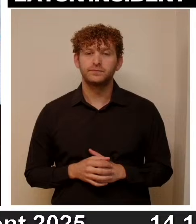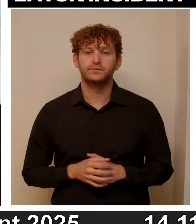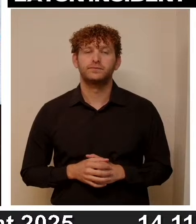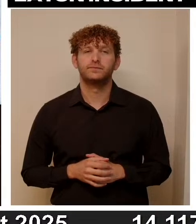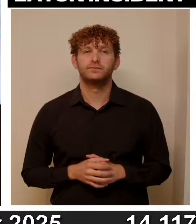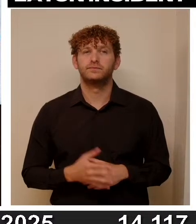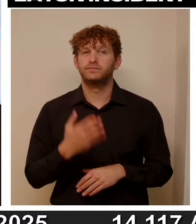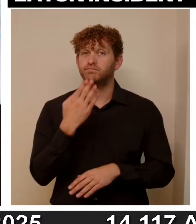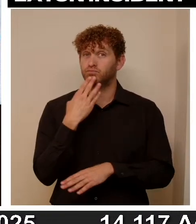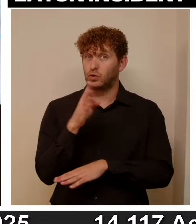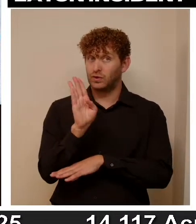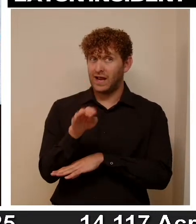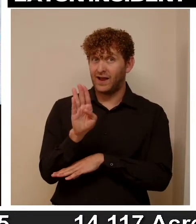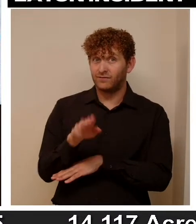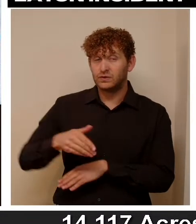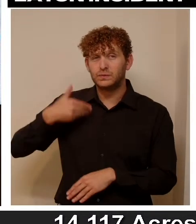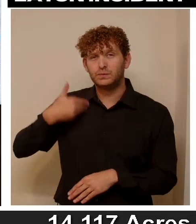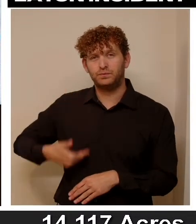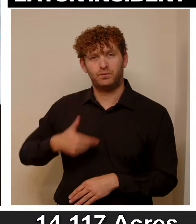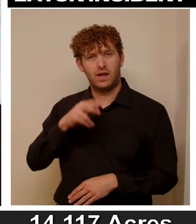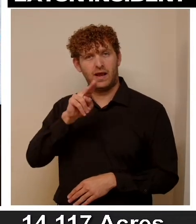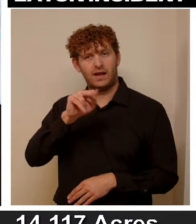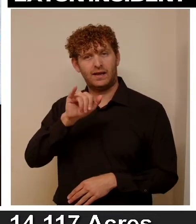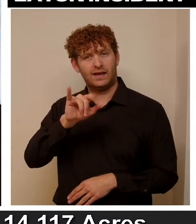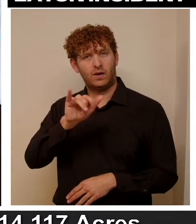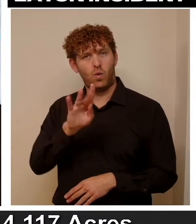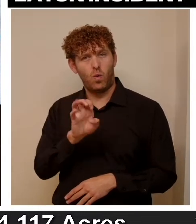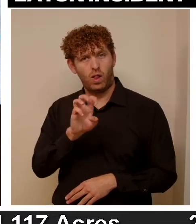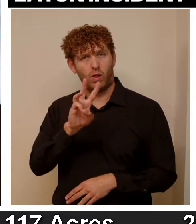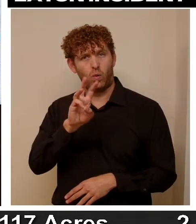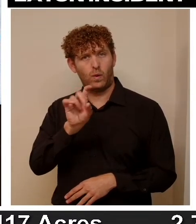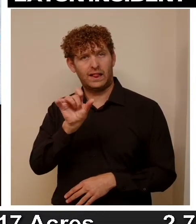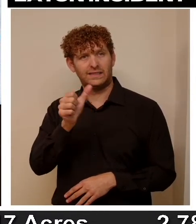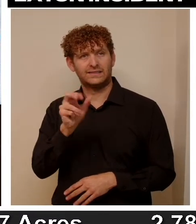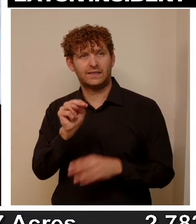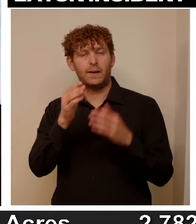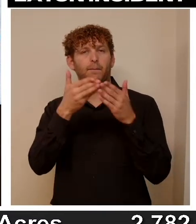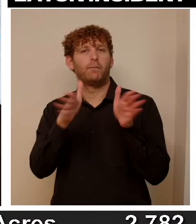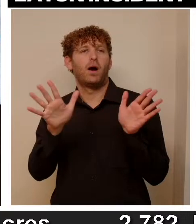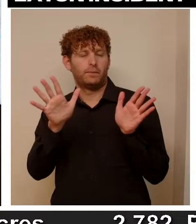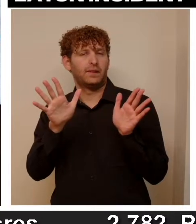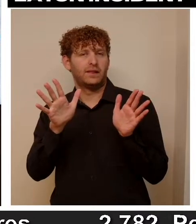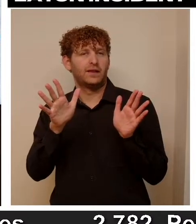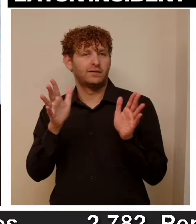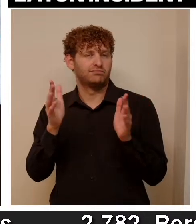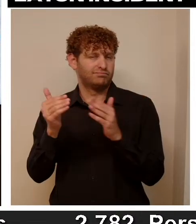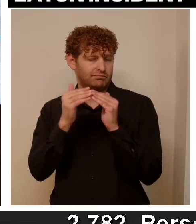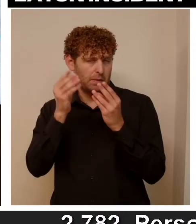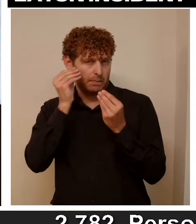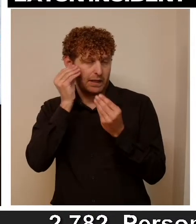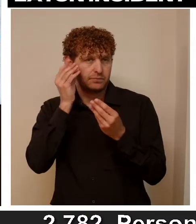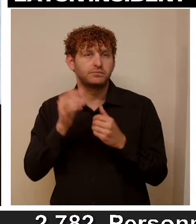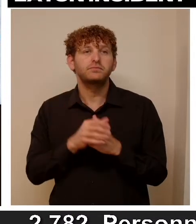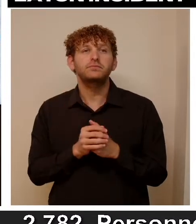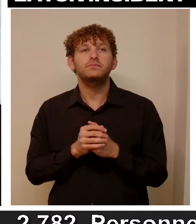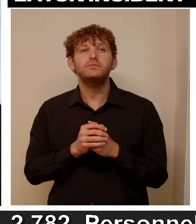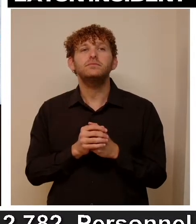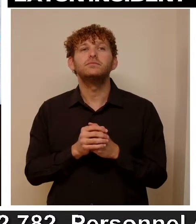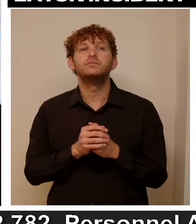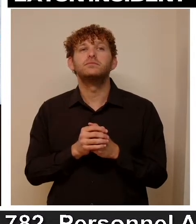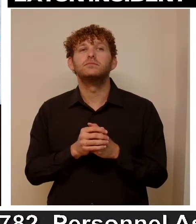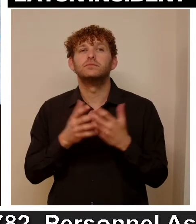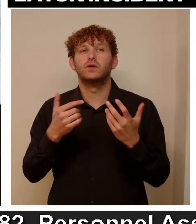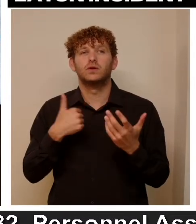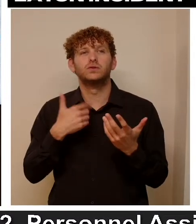Good afternoon, everyone. Nicole Wilson, FEMA Public Affairs Specialist. As I start every day with an update on how much money has